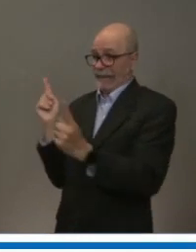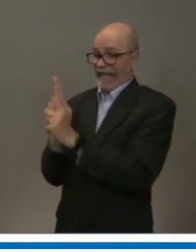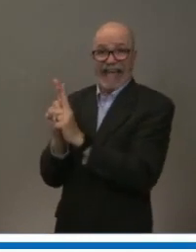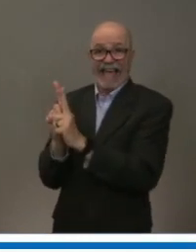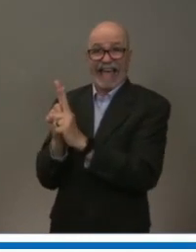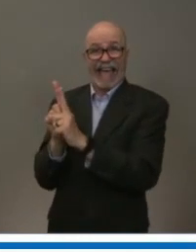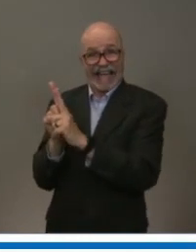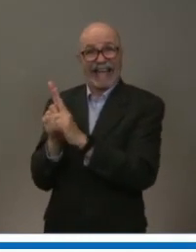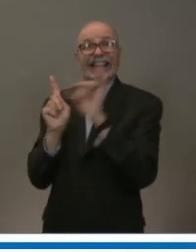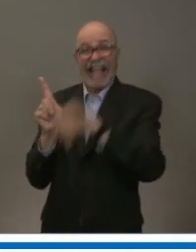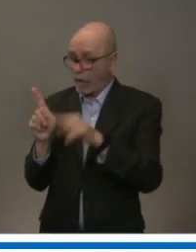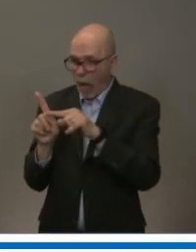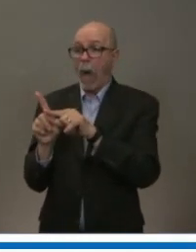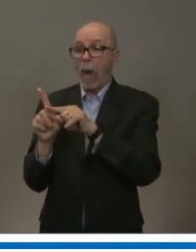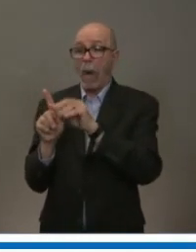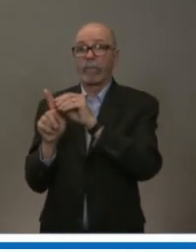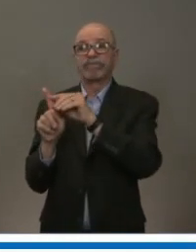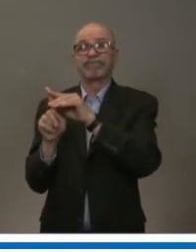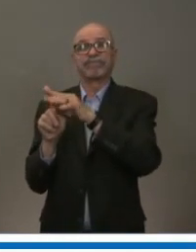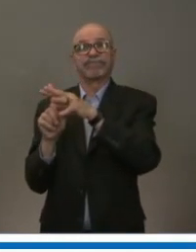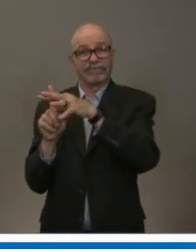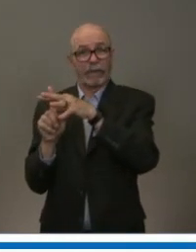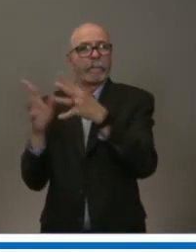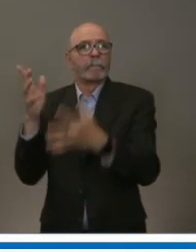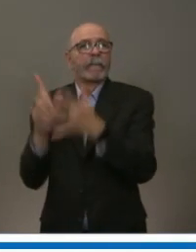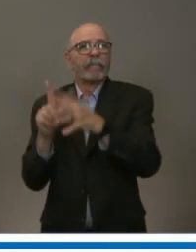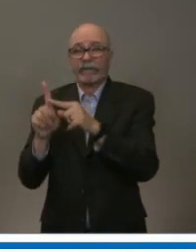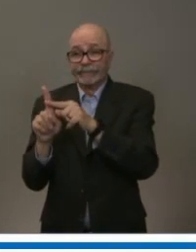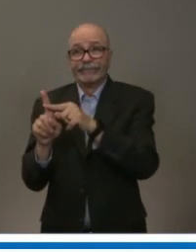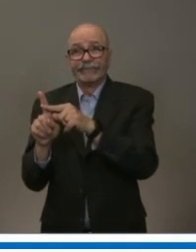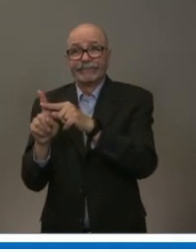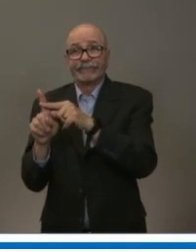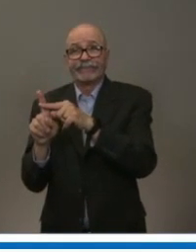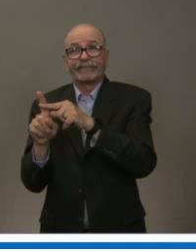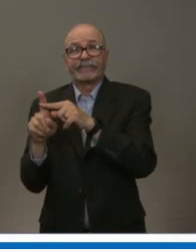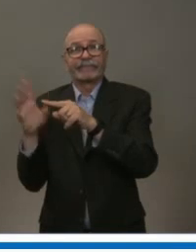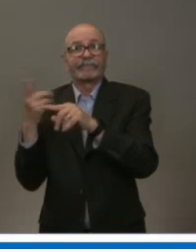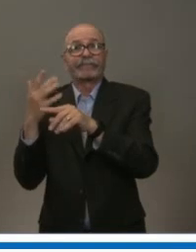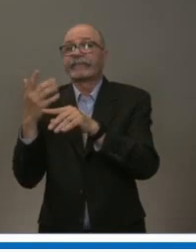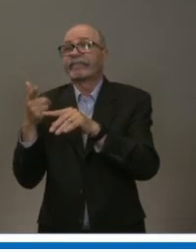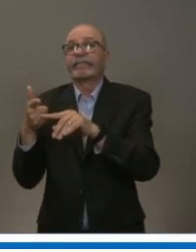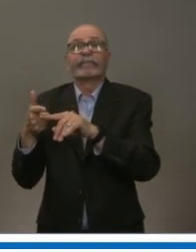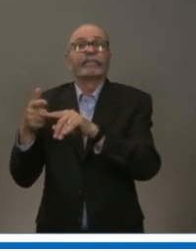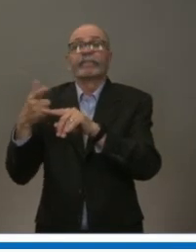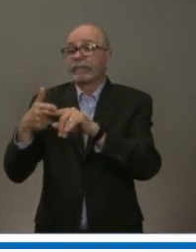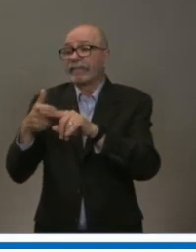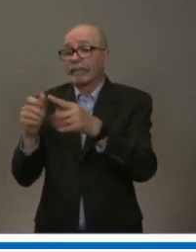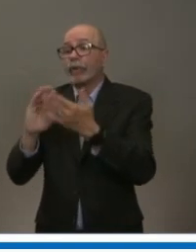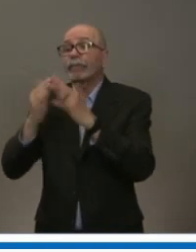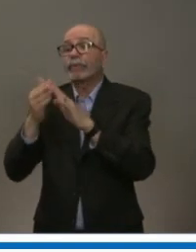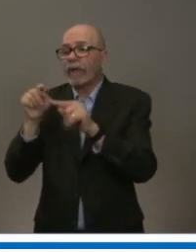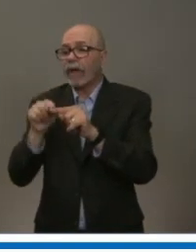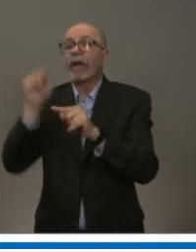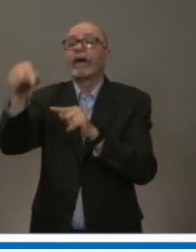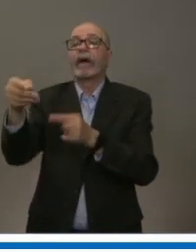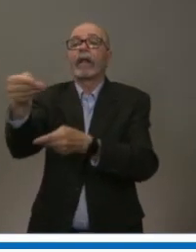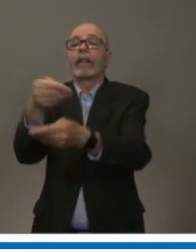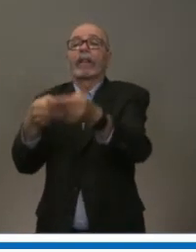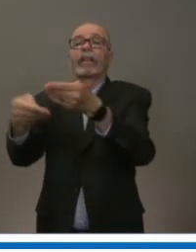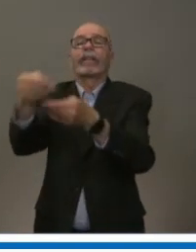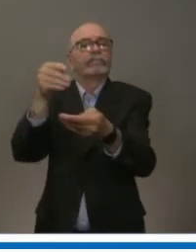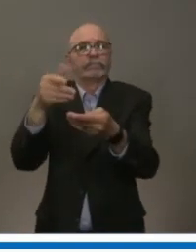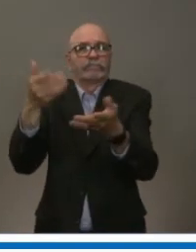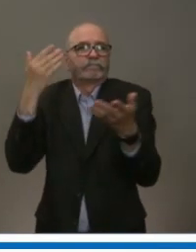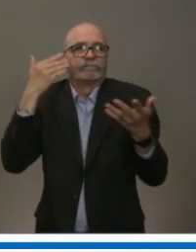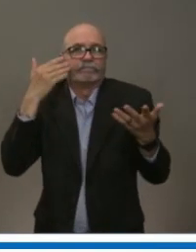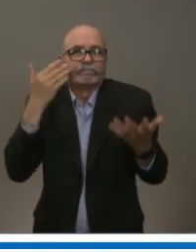be from spread in the community, and we have more of our cases, our recent cases, that are under investigation where it's not as